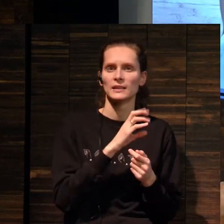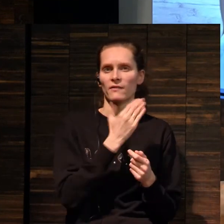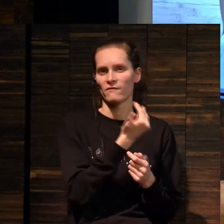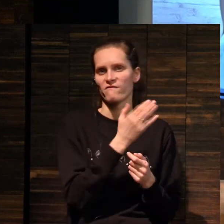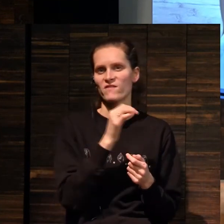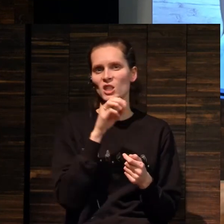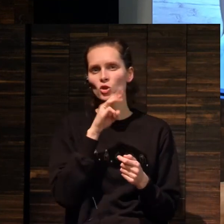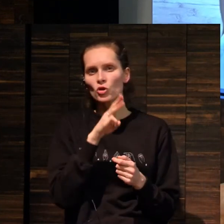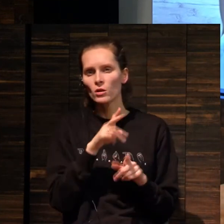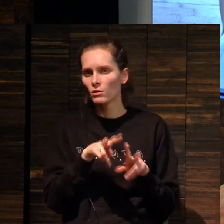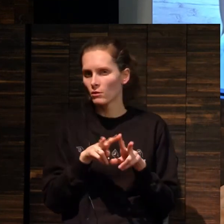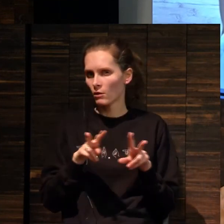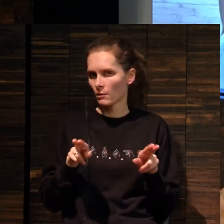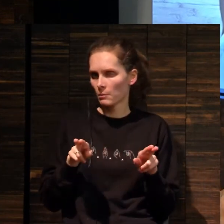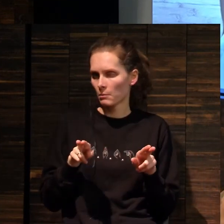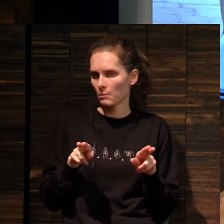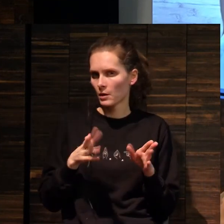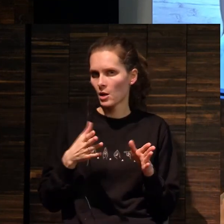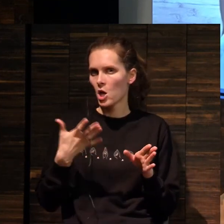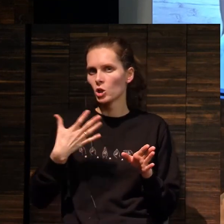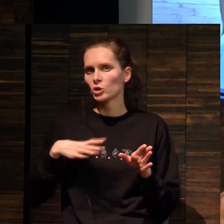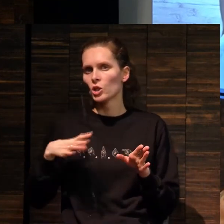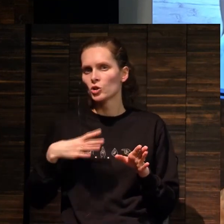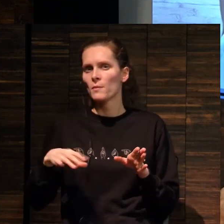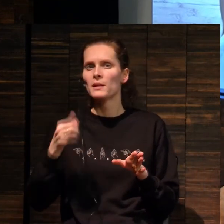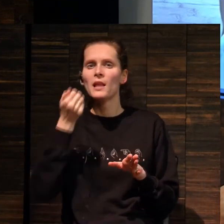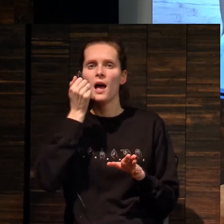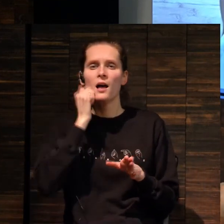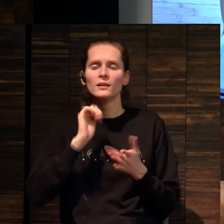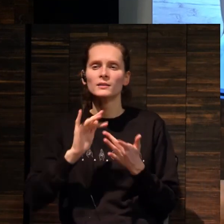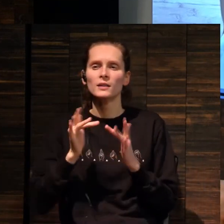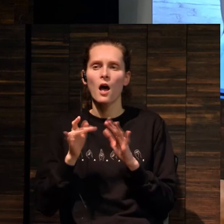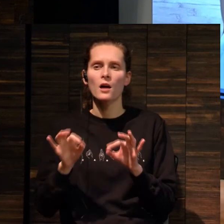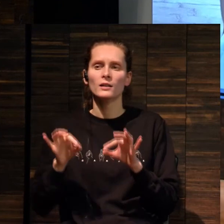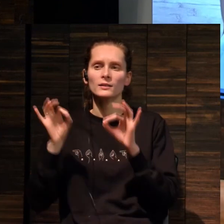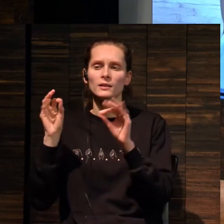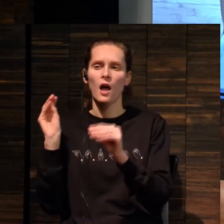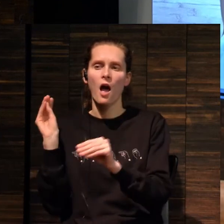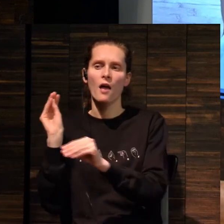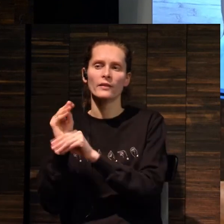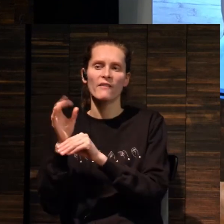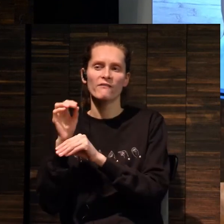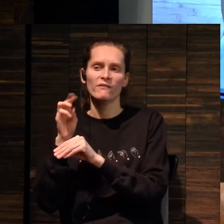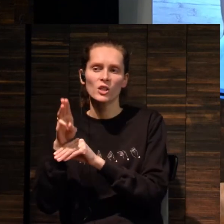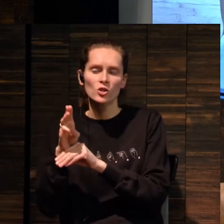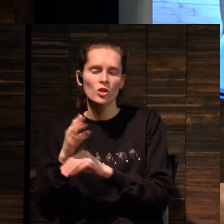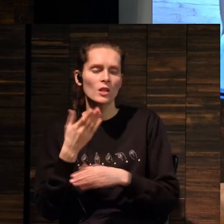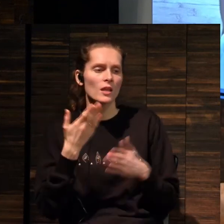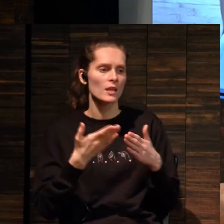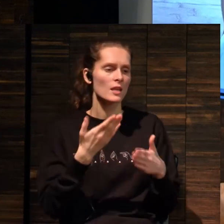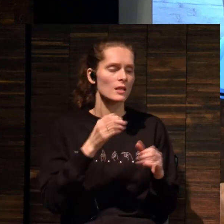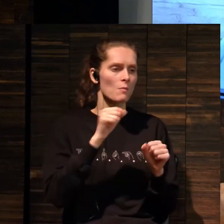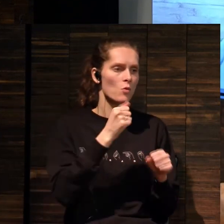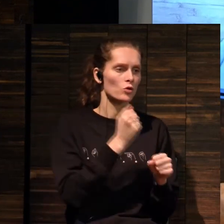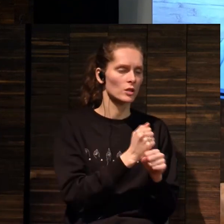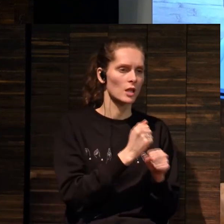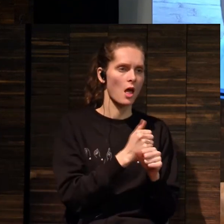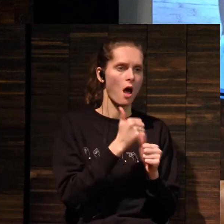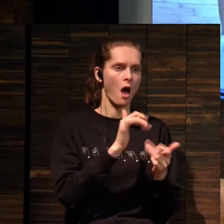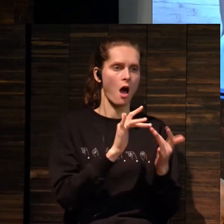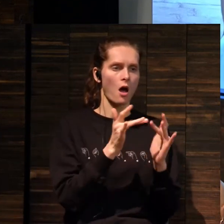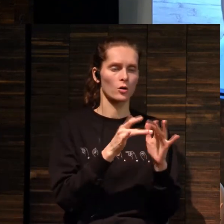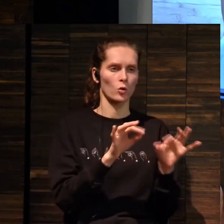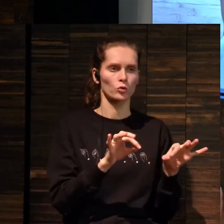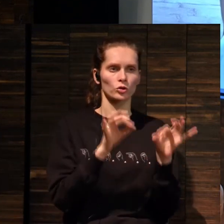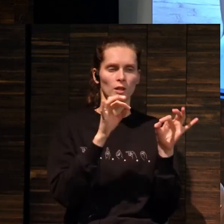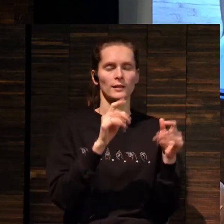beginning? Like no staircases are really needed. And I think the same story goes true for widgets. Like, why